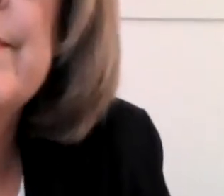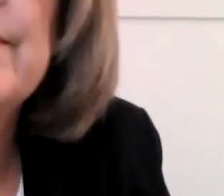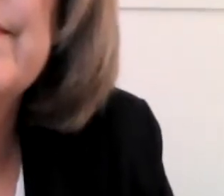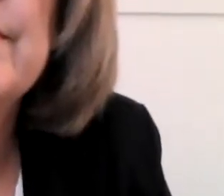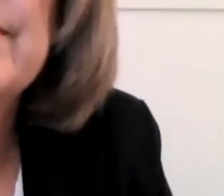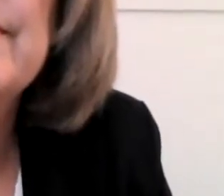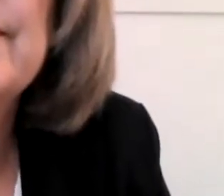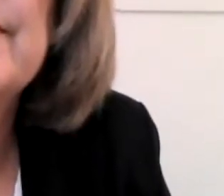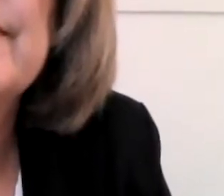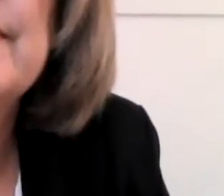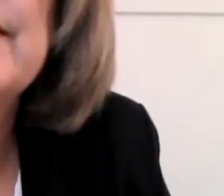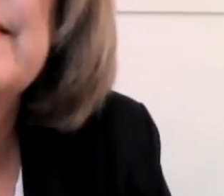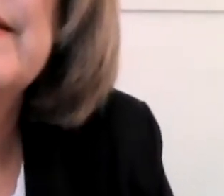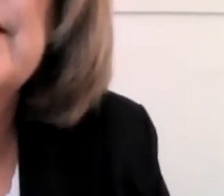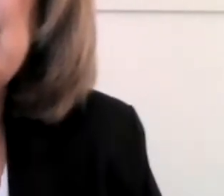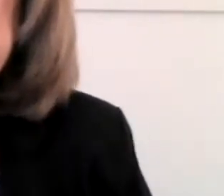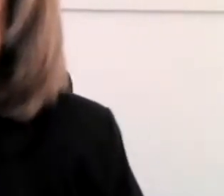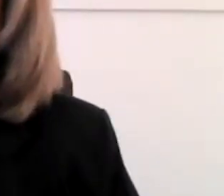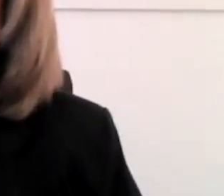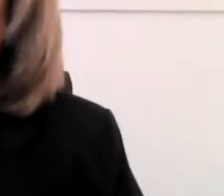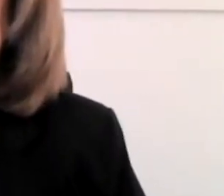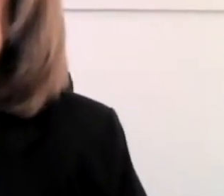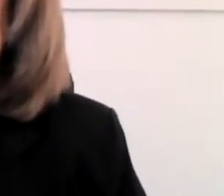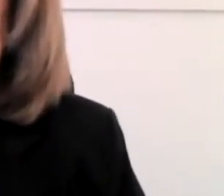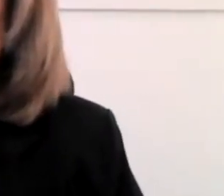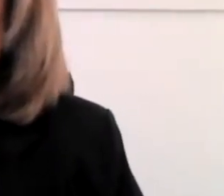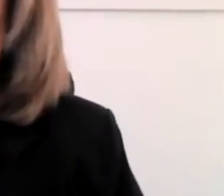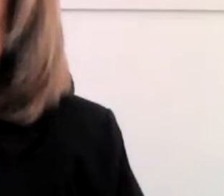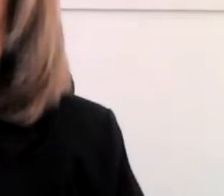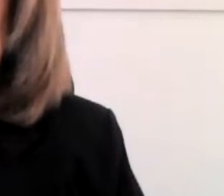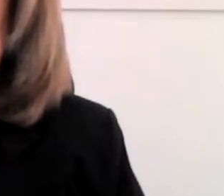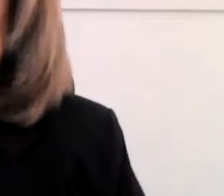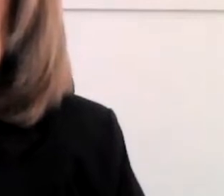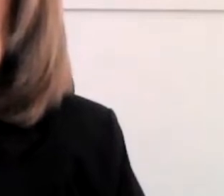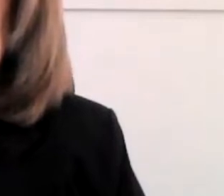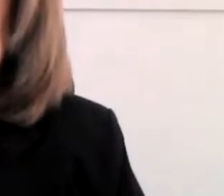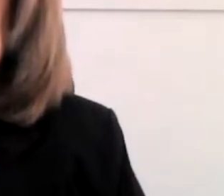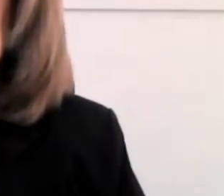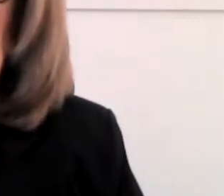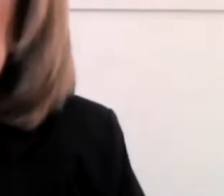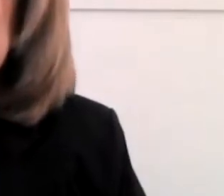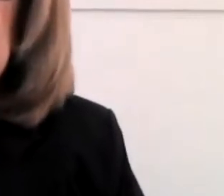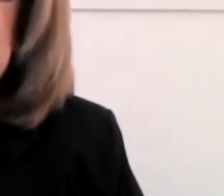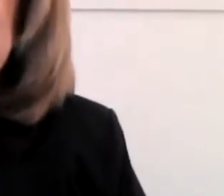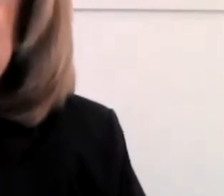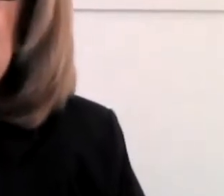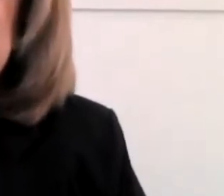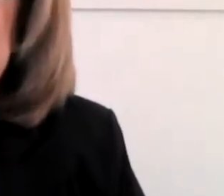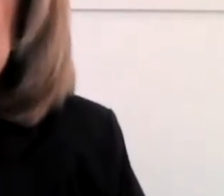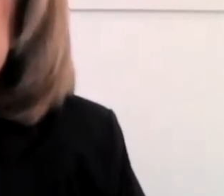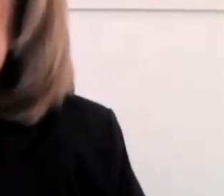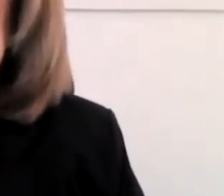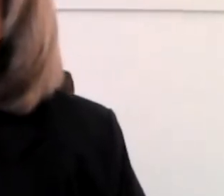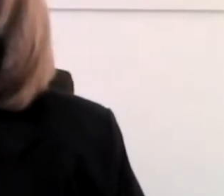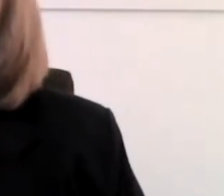So from Heather Moore, a major challenge that I have seen is that the policies for schools differ from the policies for childcare and the policies for camps